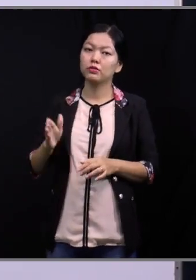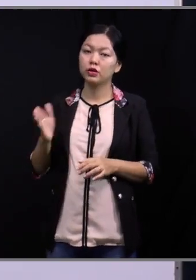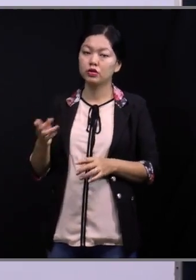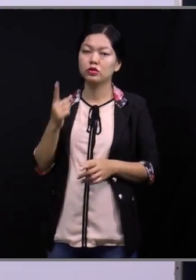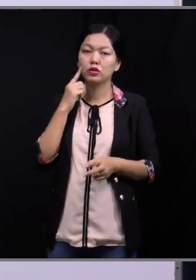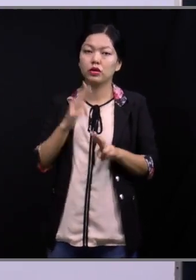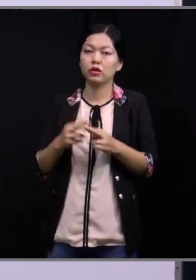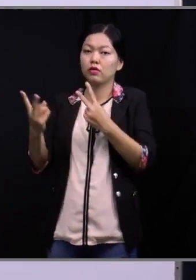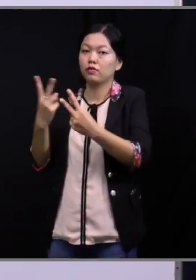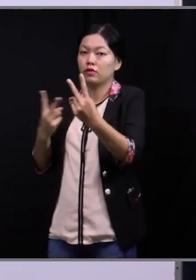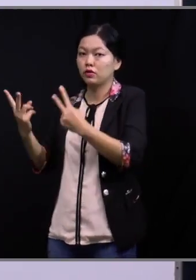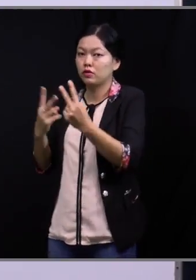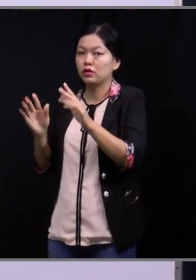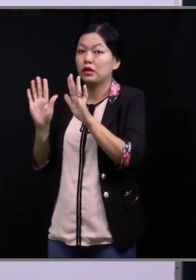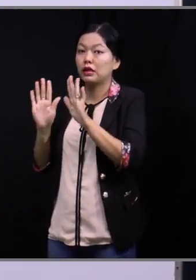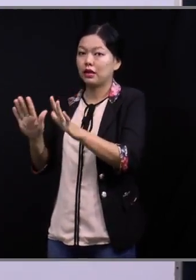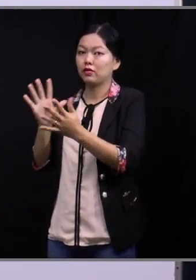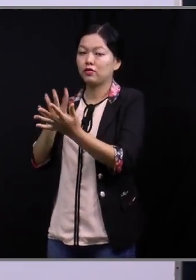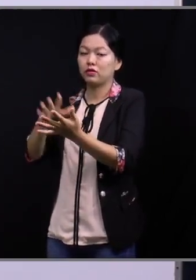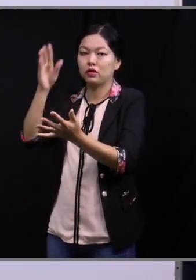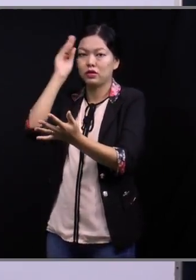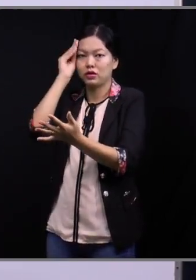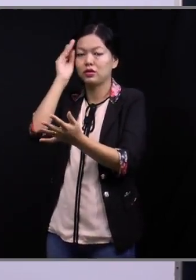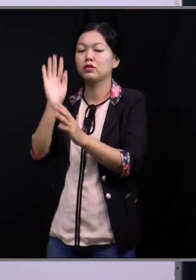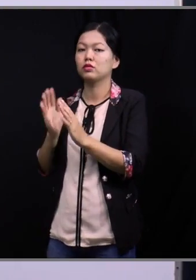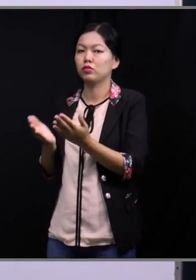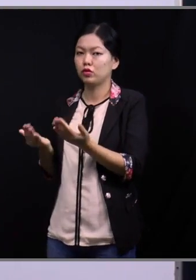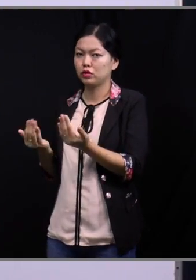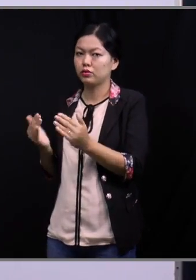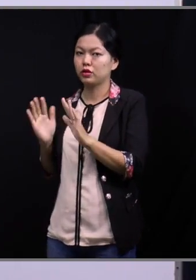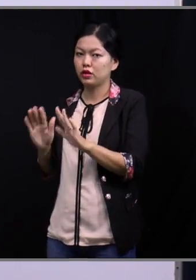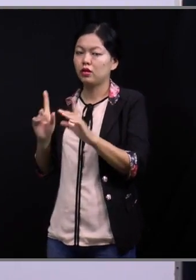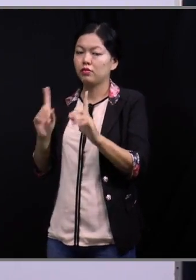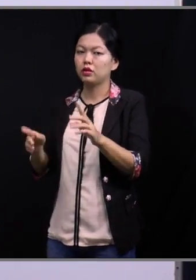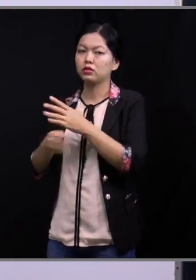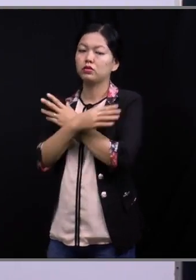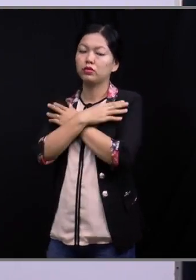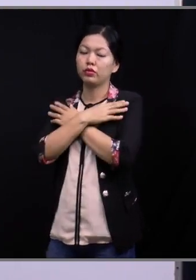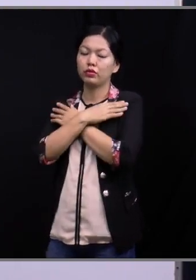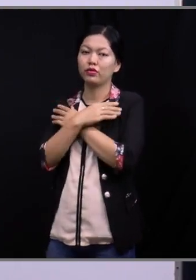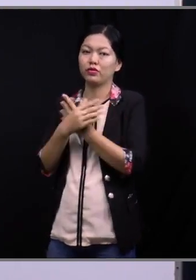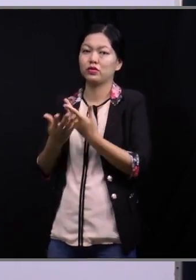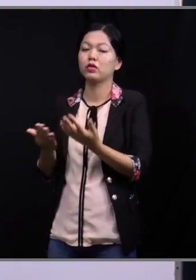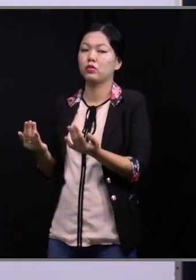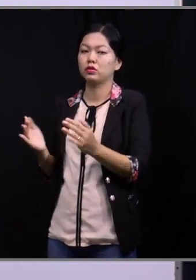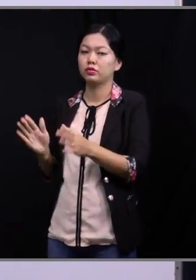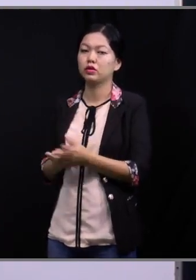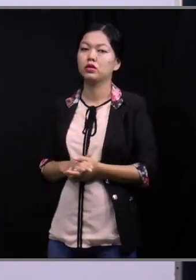education, and they can also be visited for leisure purpose. Then the next aid or source is the museum.